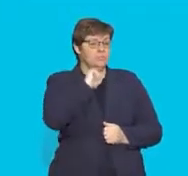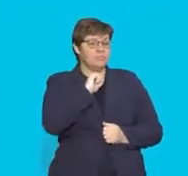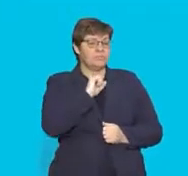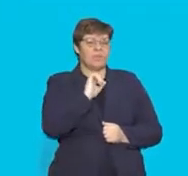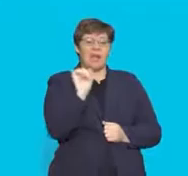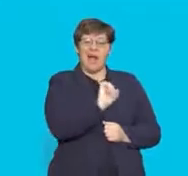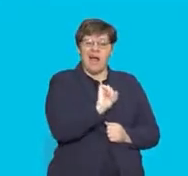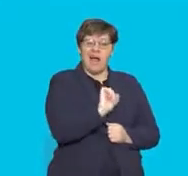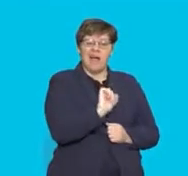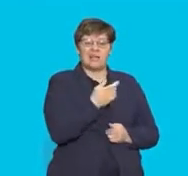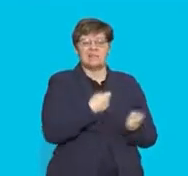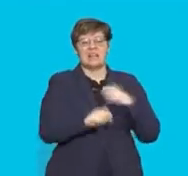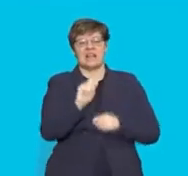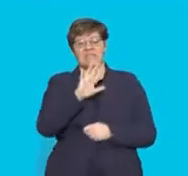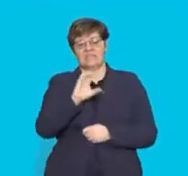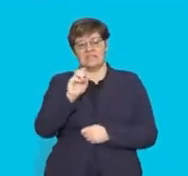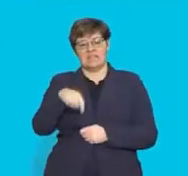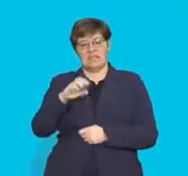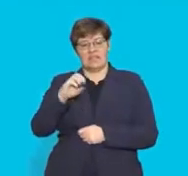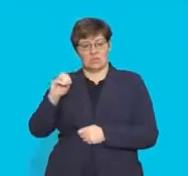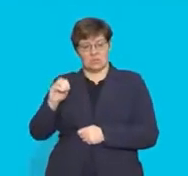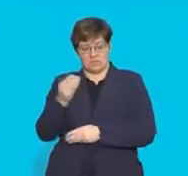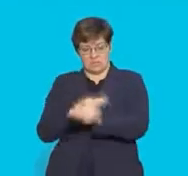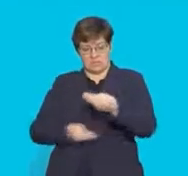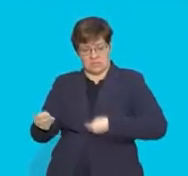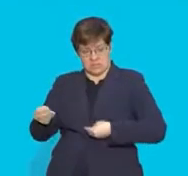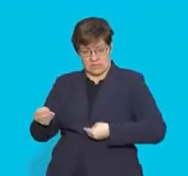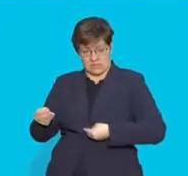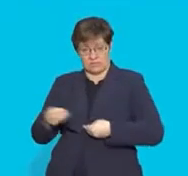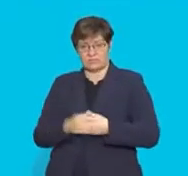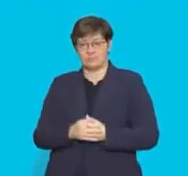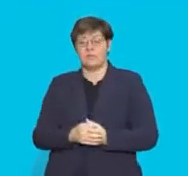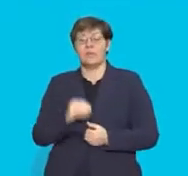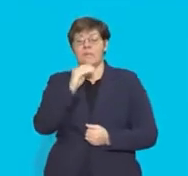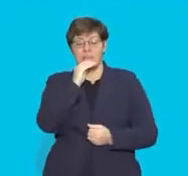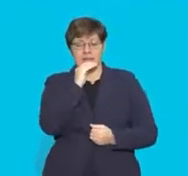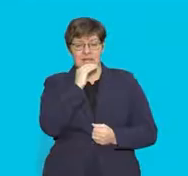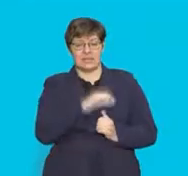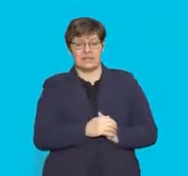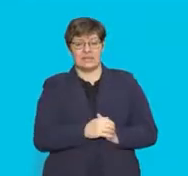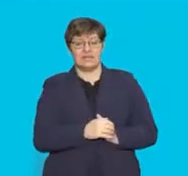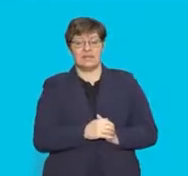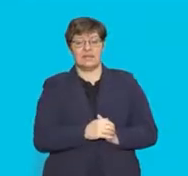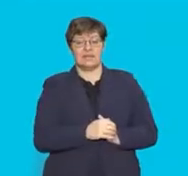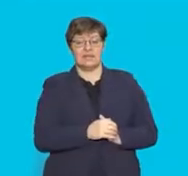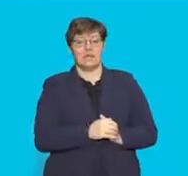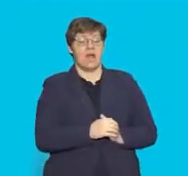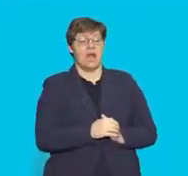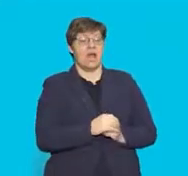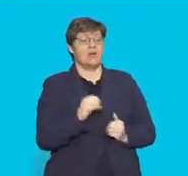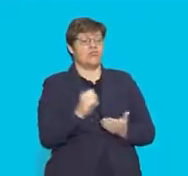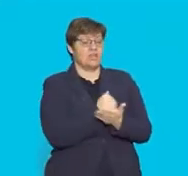old vehicle for 50,000 Rand to the dealer, watch, you debit your creditors